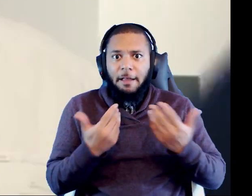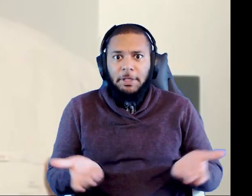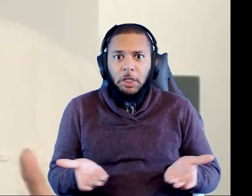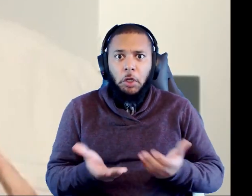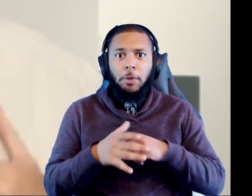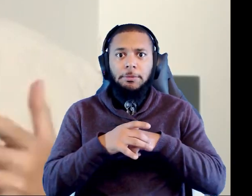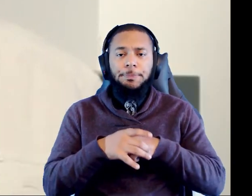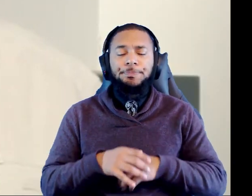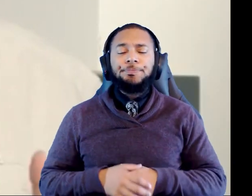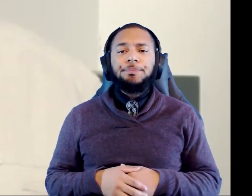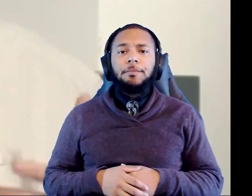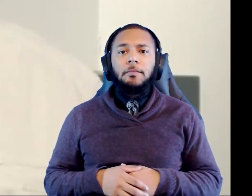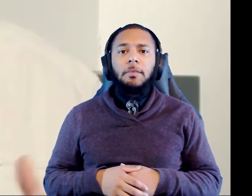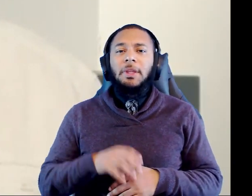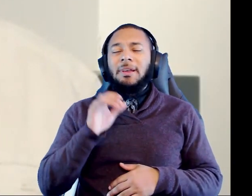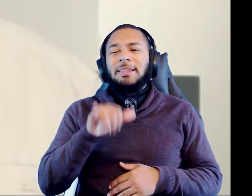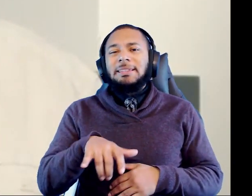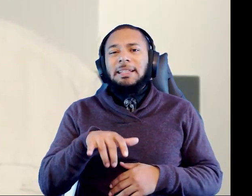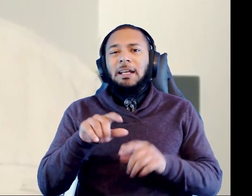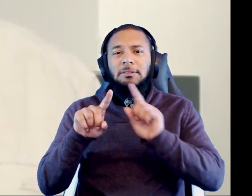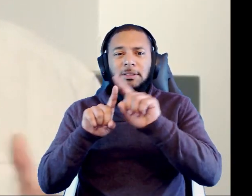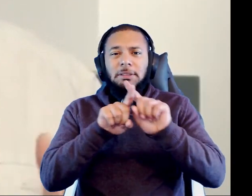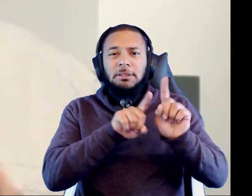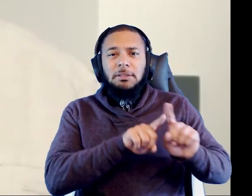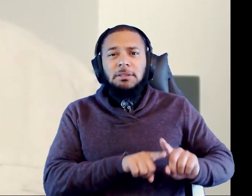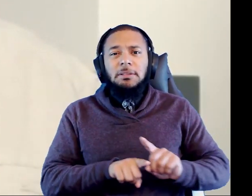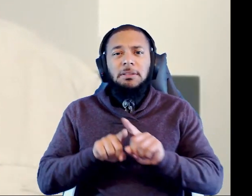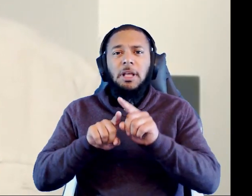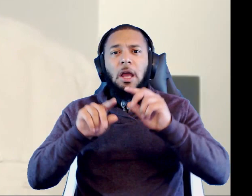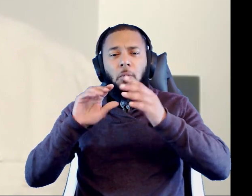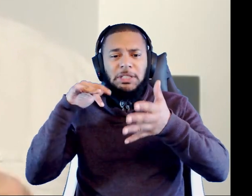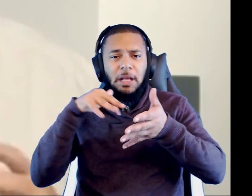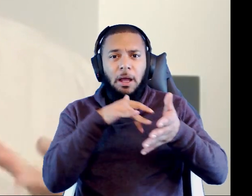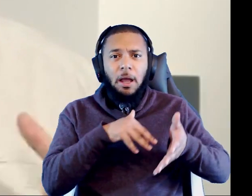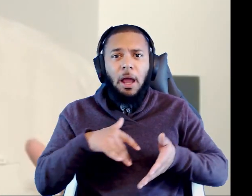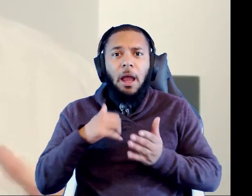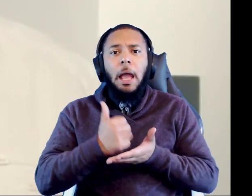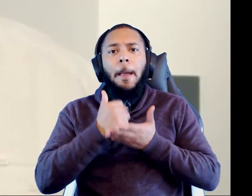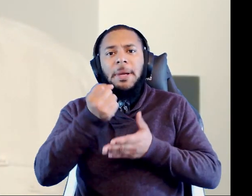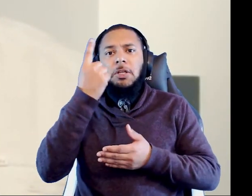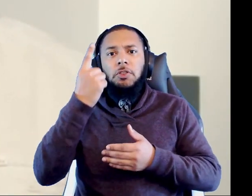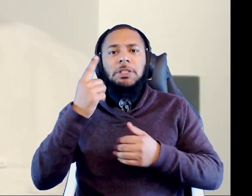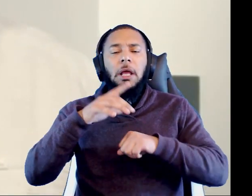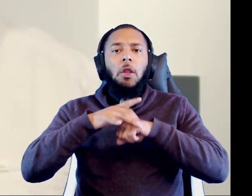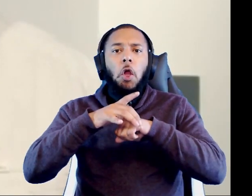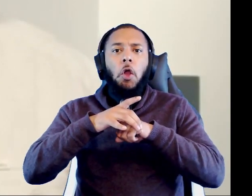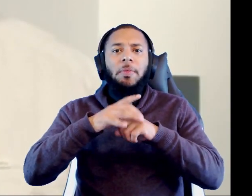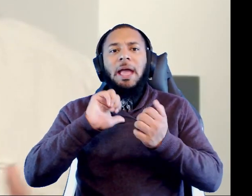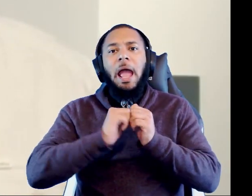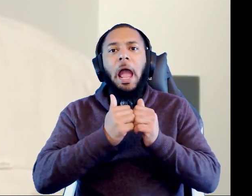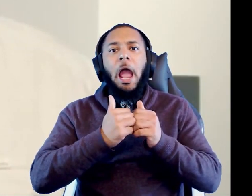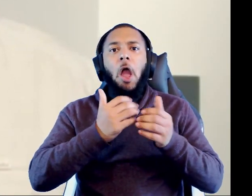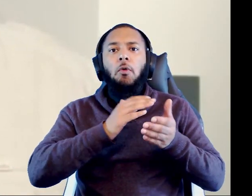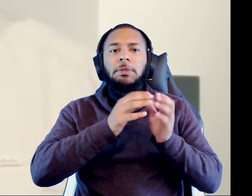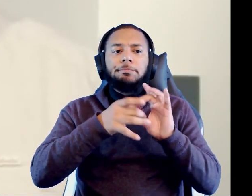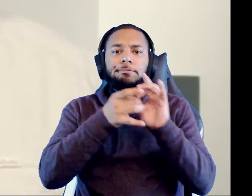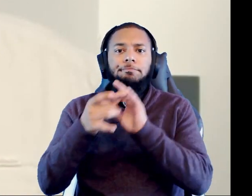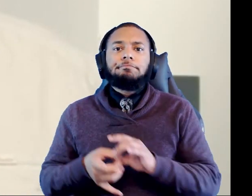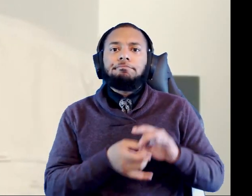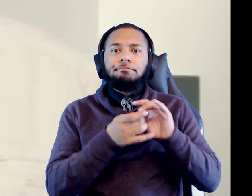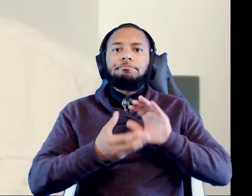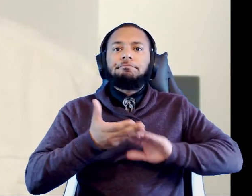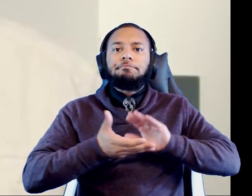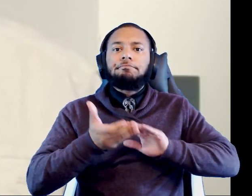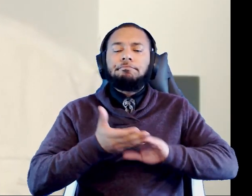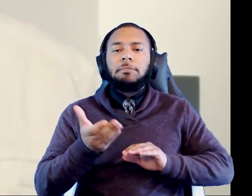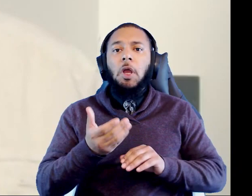us understand how systems might interact with each other and with us to make the Earth what it is and it function like it does. One